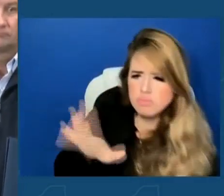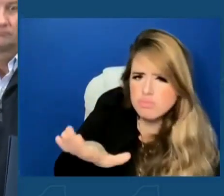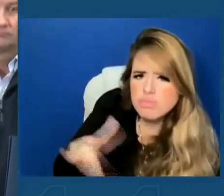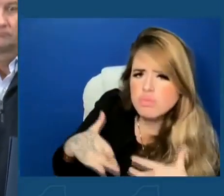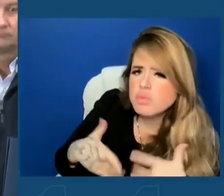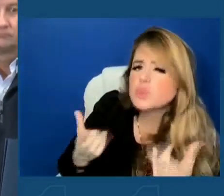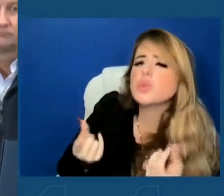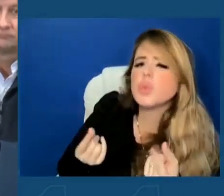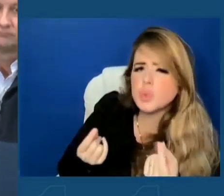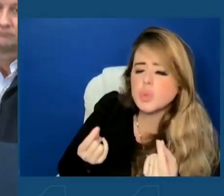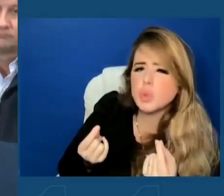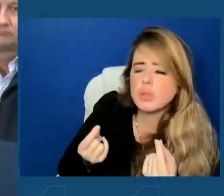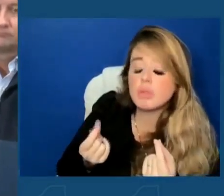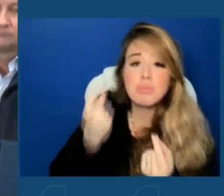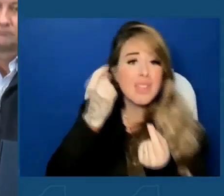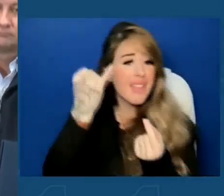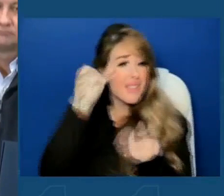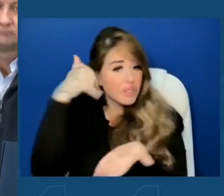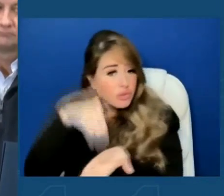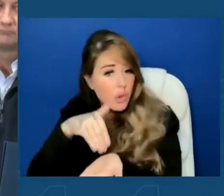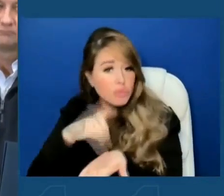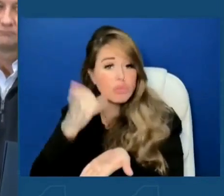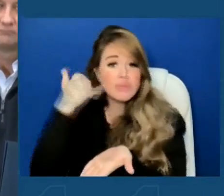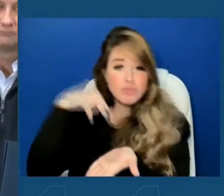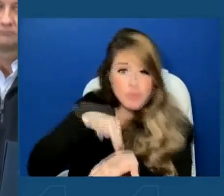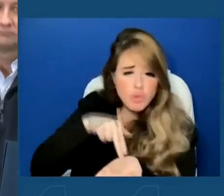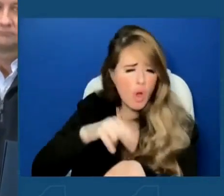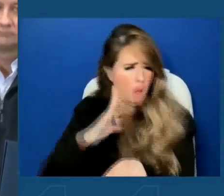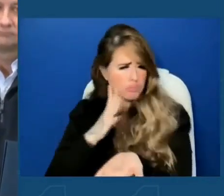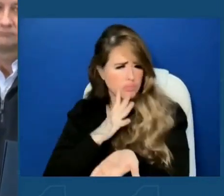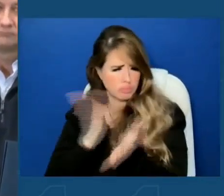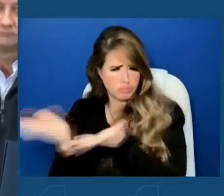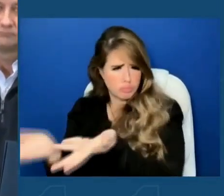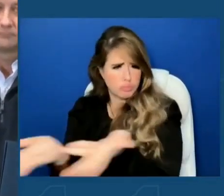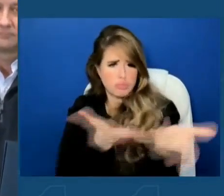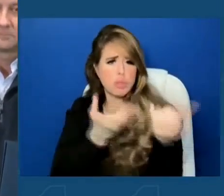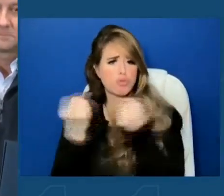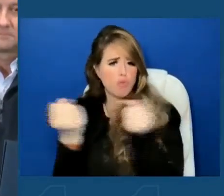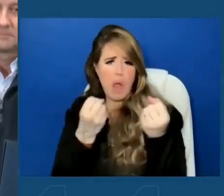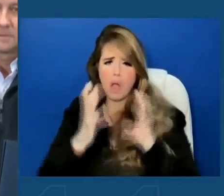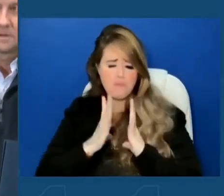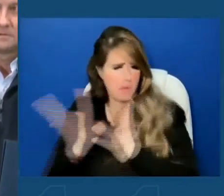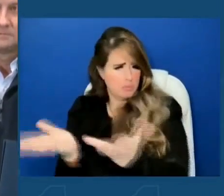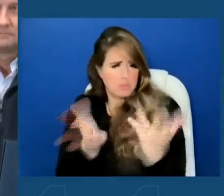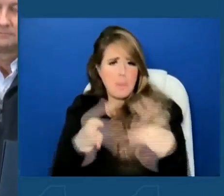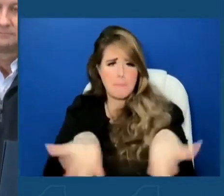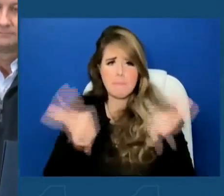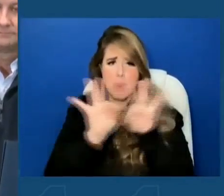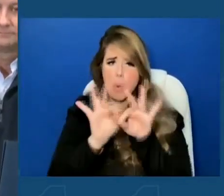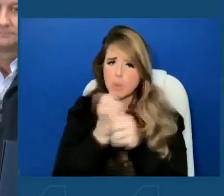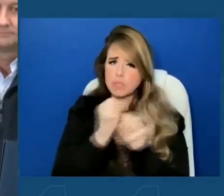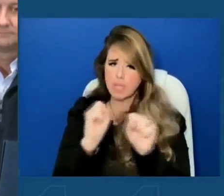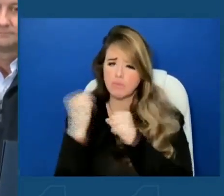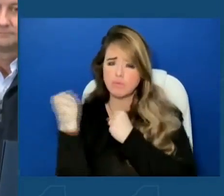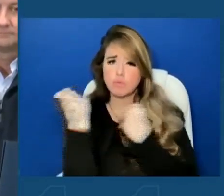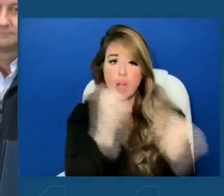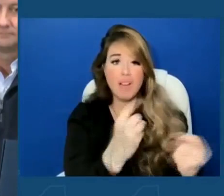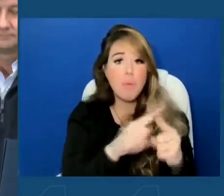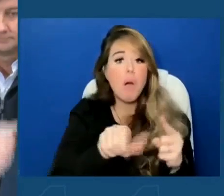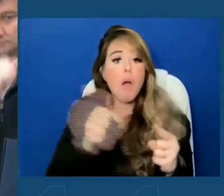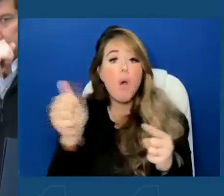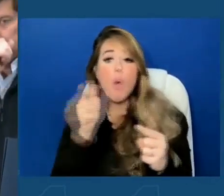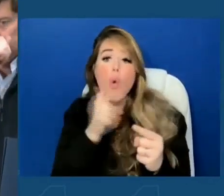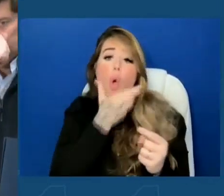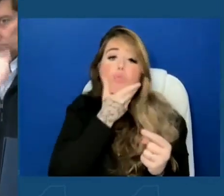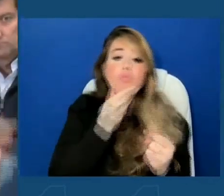a doctor or nurse getting their jobs, they're clearly welcome on the roads. We want to make sure they get there safely. But anybody else, you